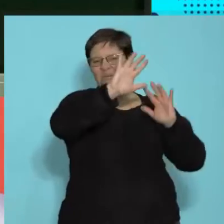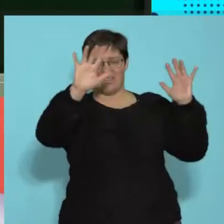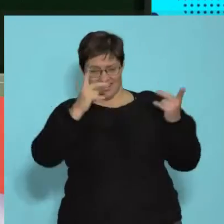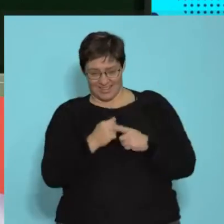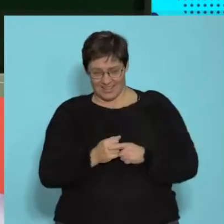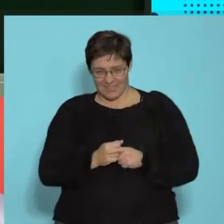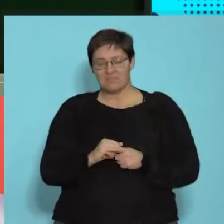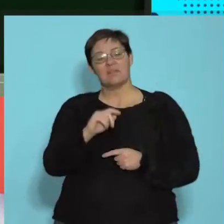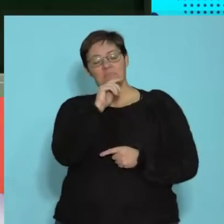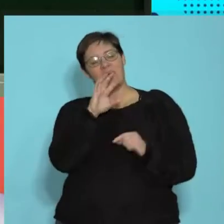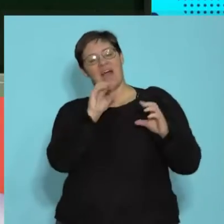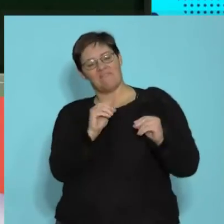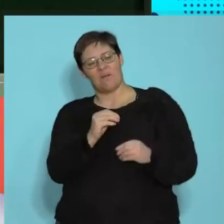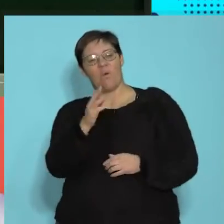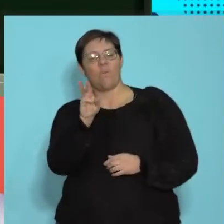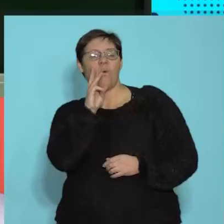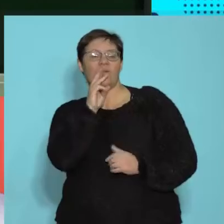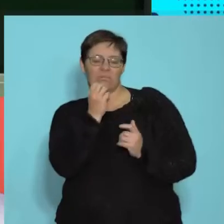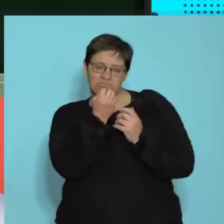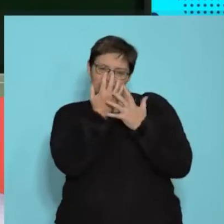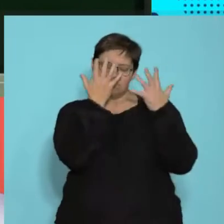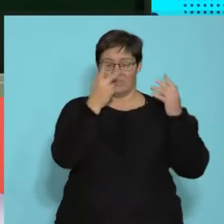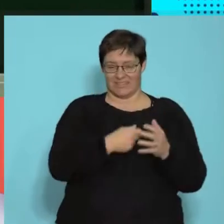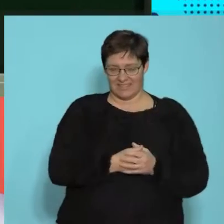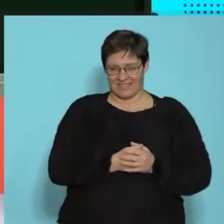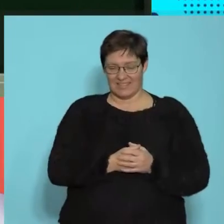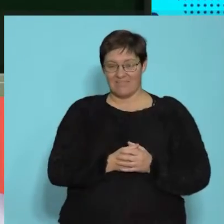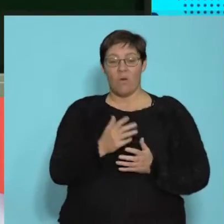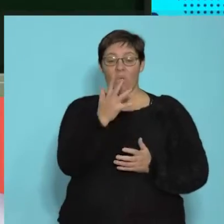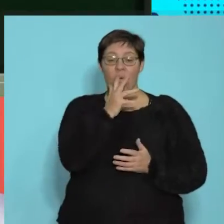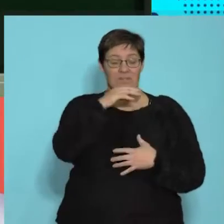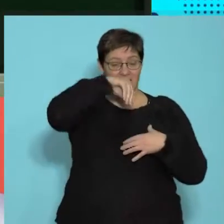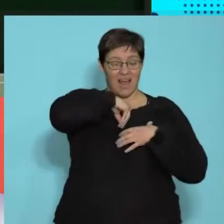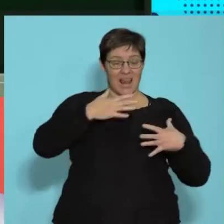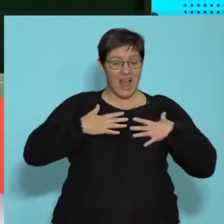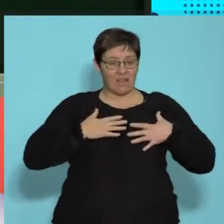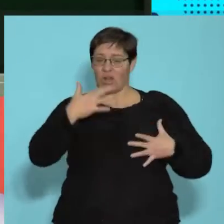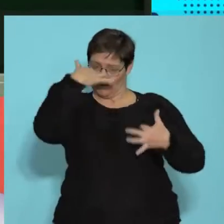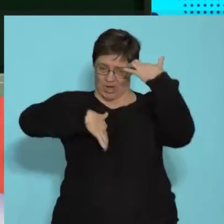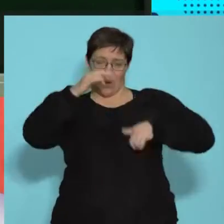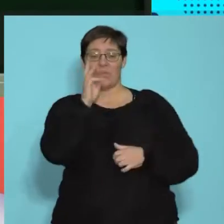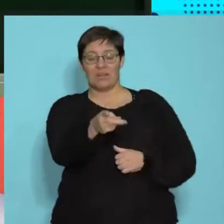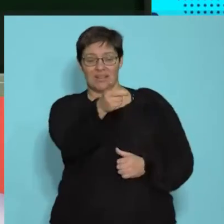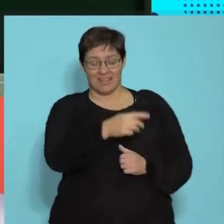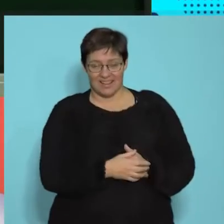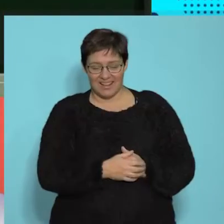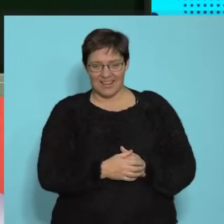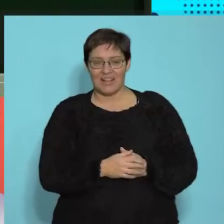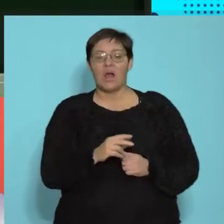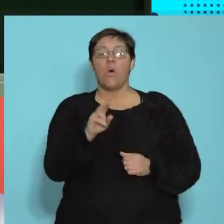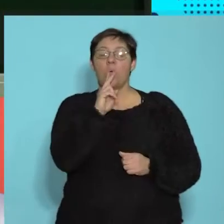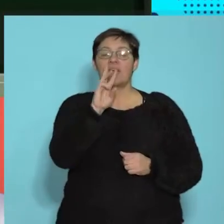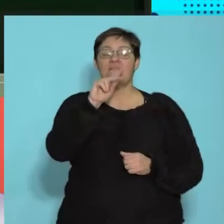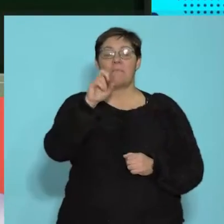going to be in your lungs. There's water vapor. It's not water, guys. If water gets into your lungs, you drown. Okay,